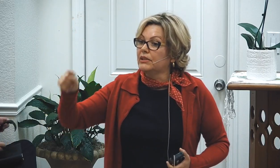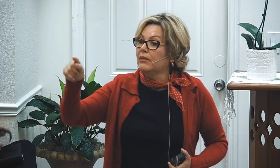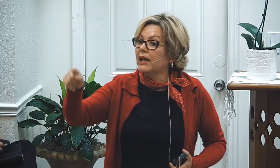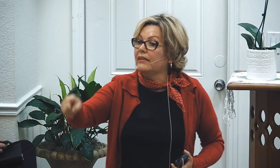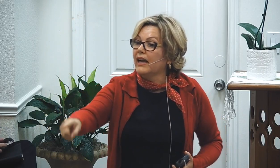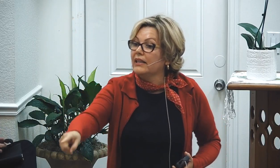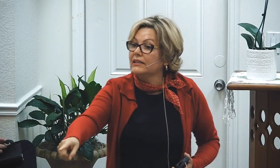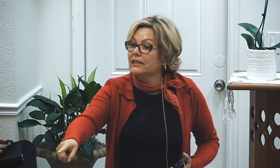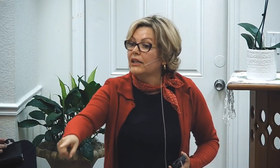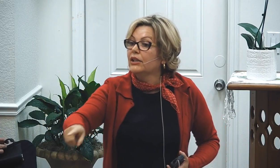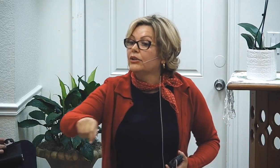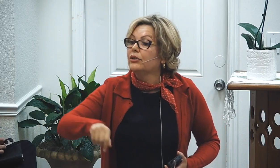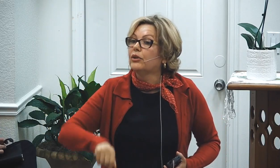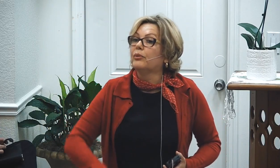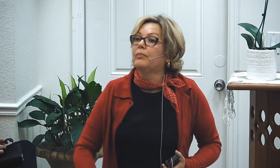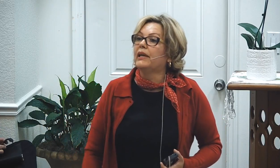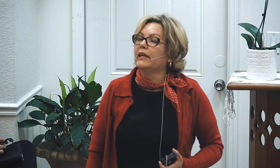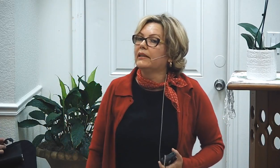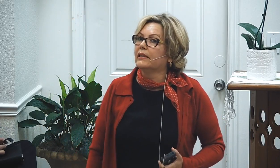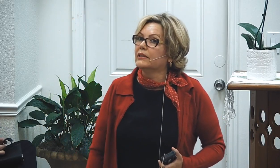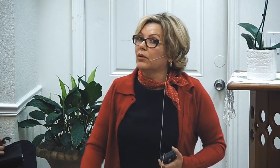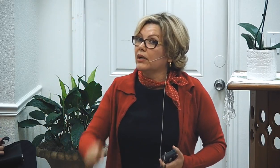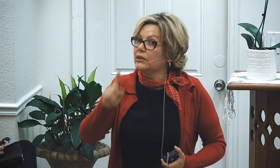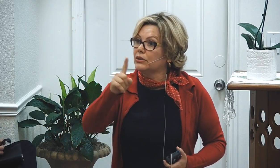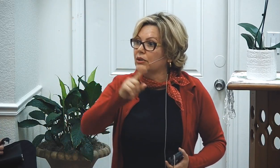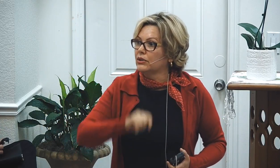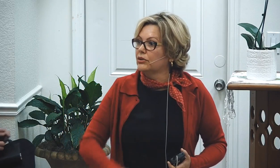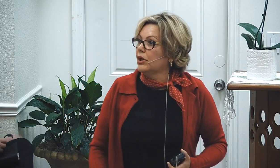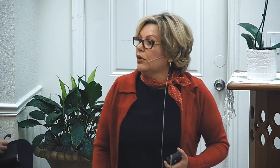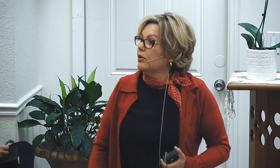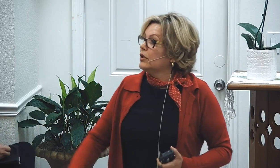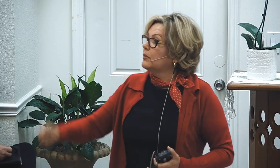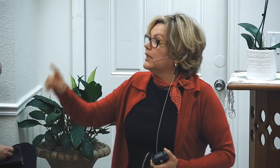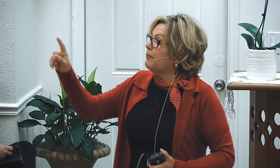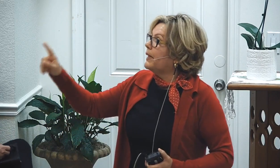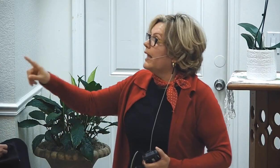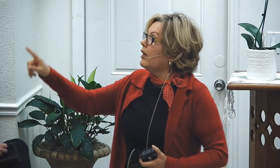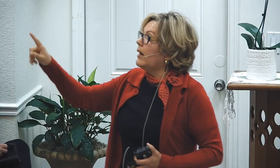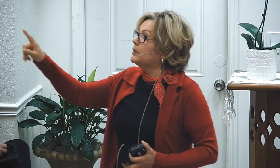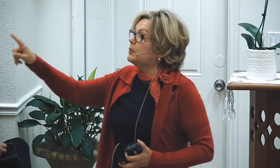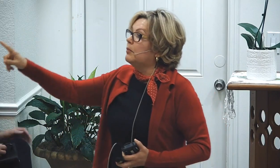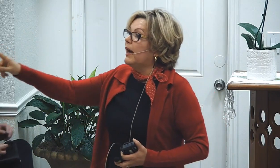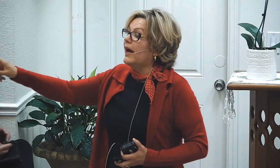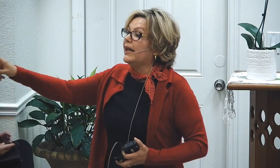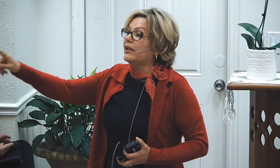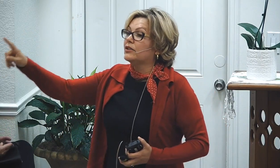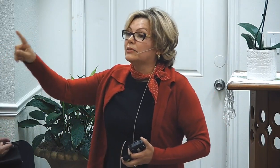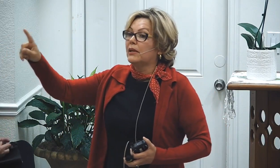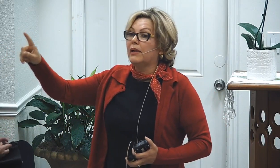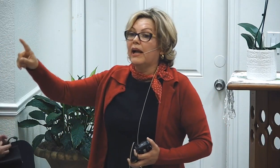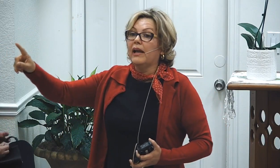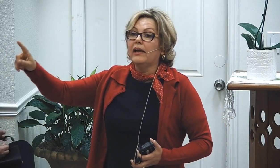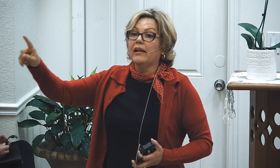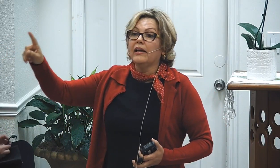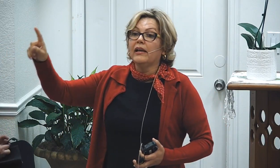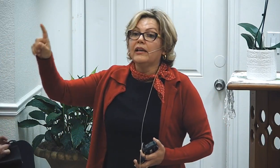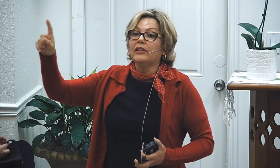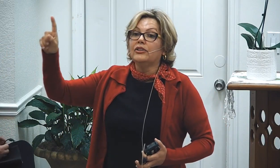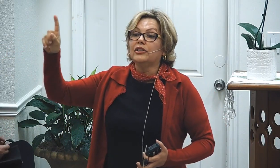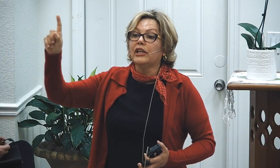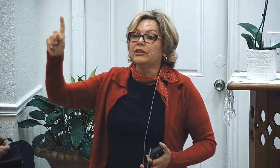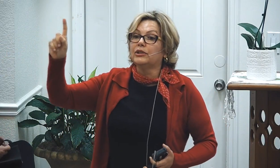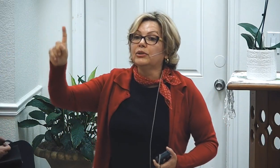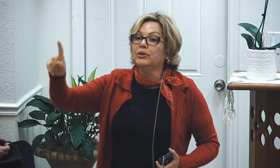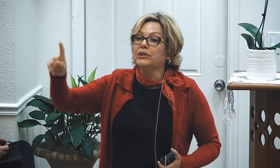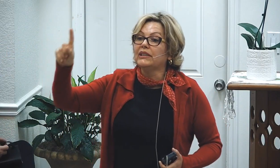Jesus is returning. We're going to remember of the trumpets. And when we go to the beach to look at